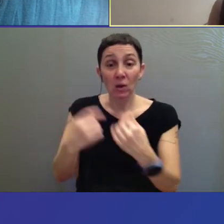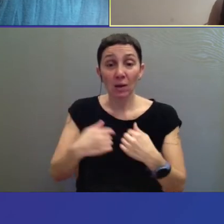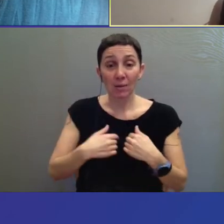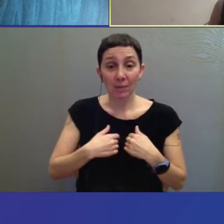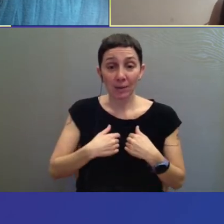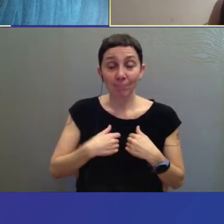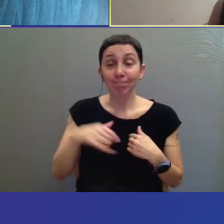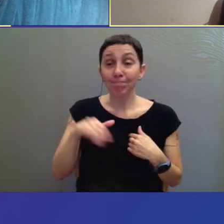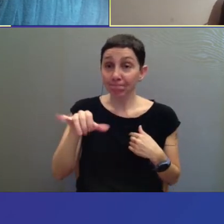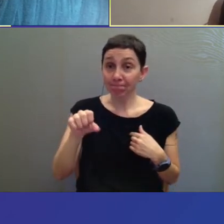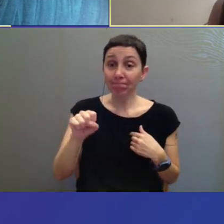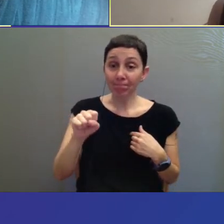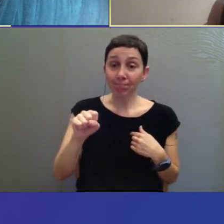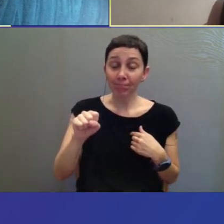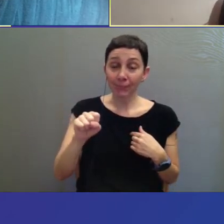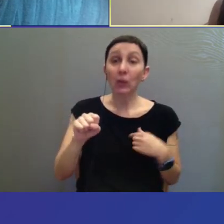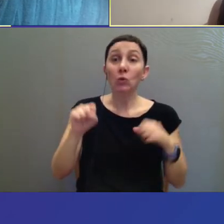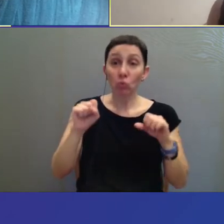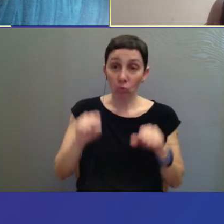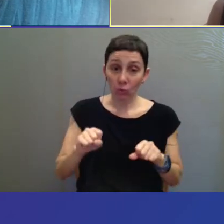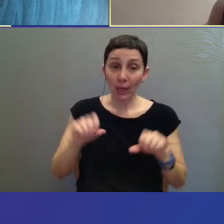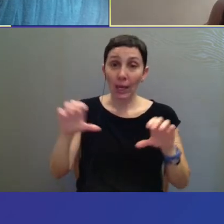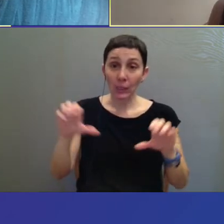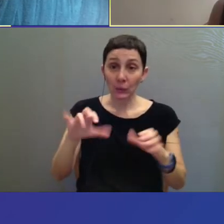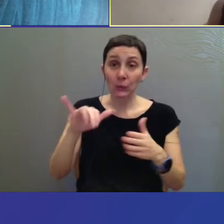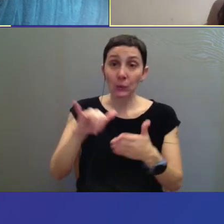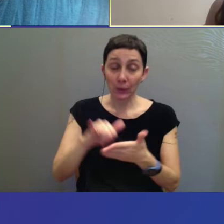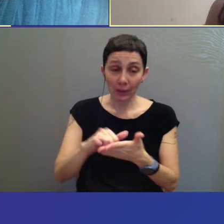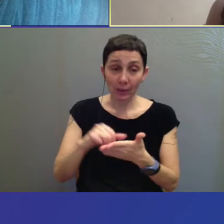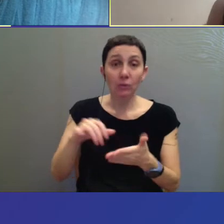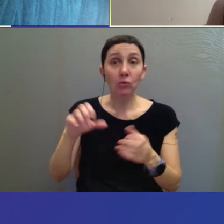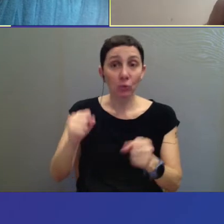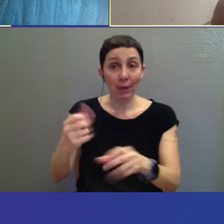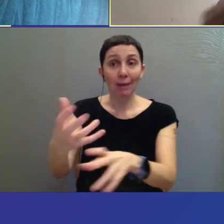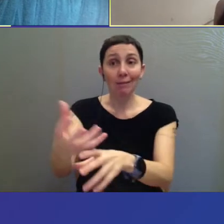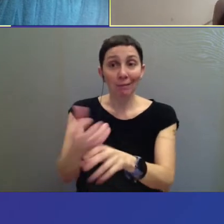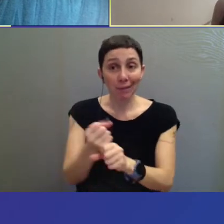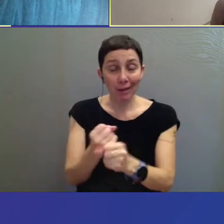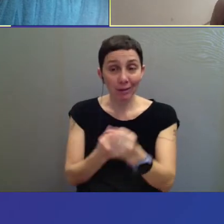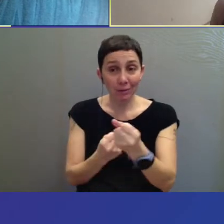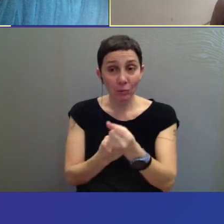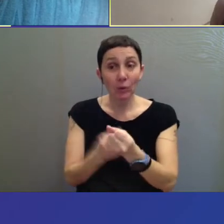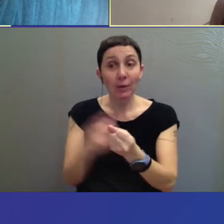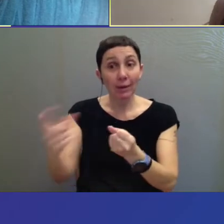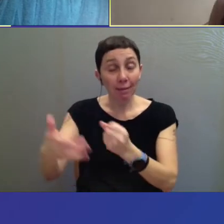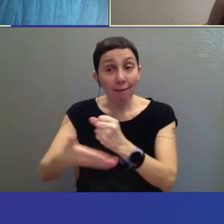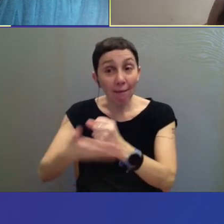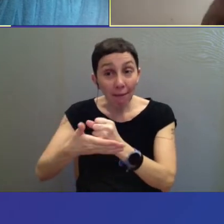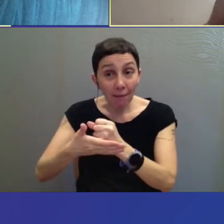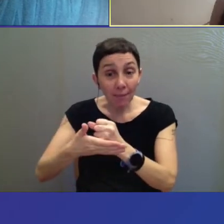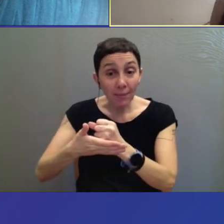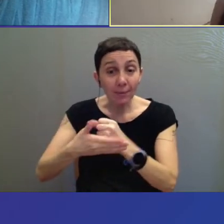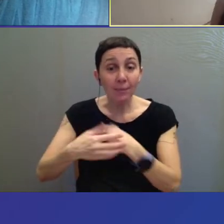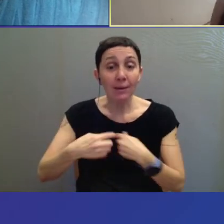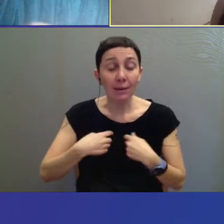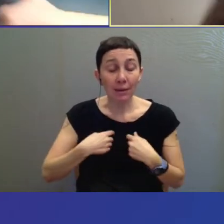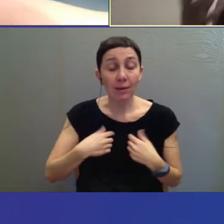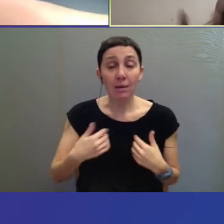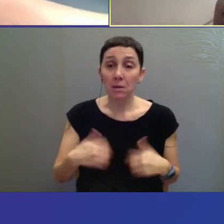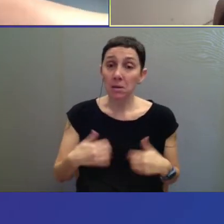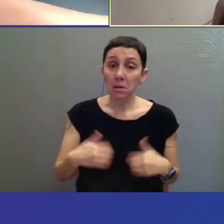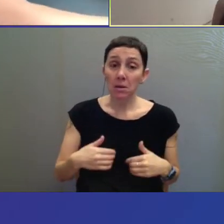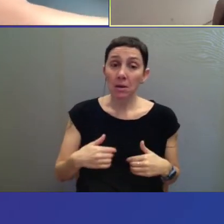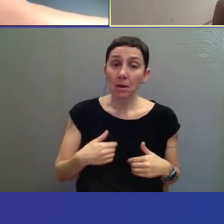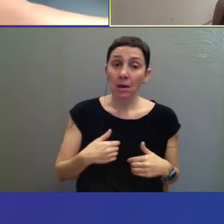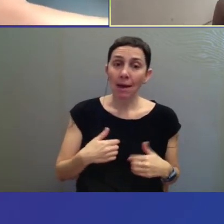yes, this is how you can do this, and you can be supported, and this is how you should, you know, they helped me. And so I guess having